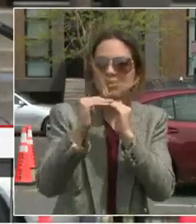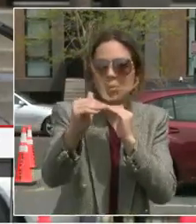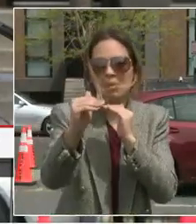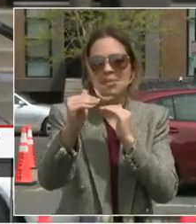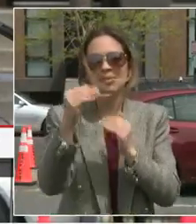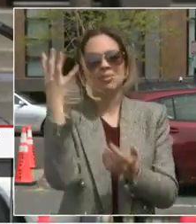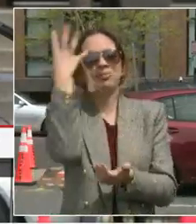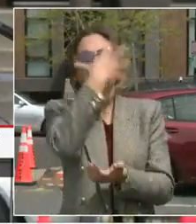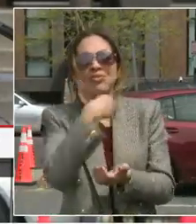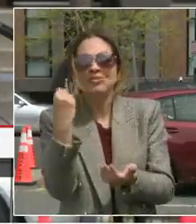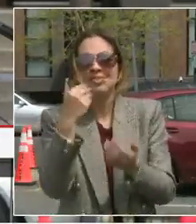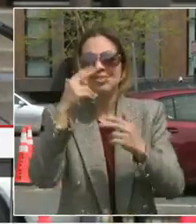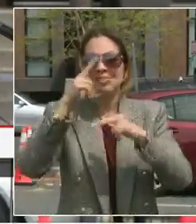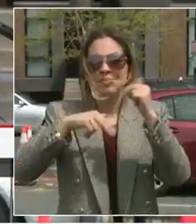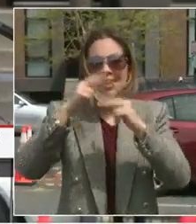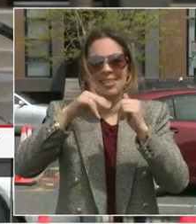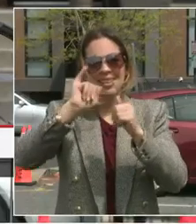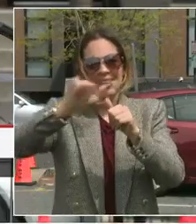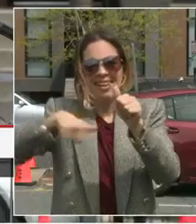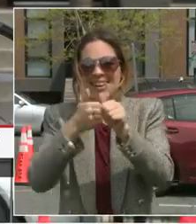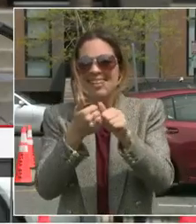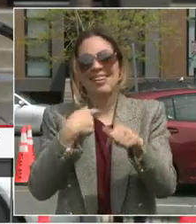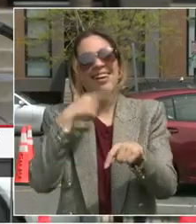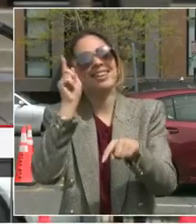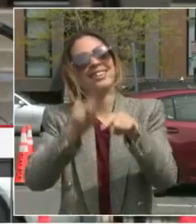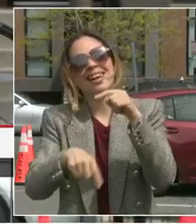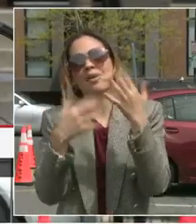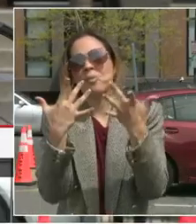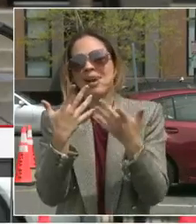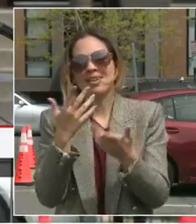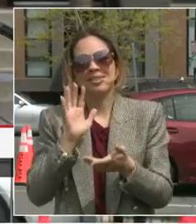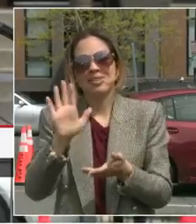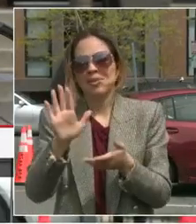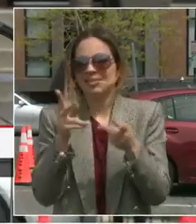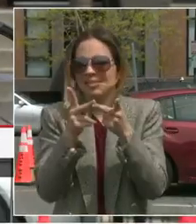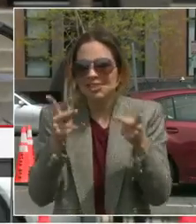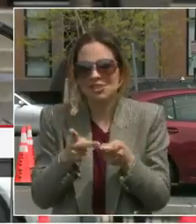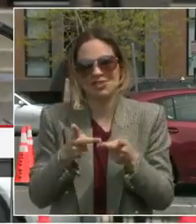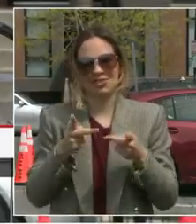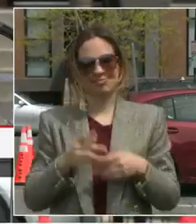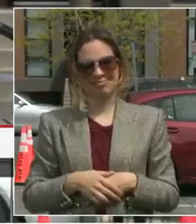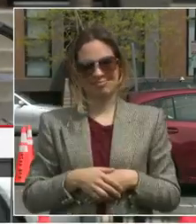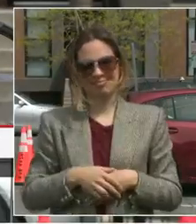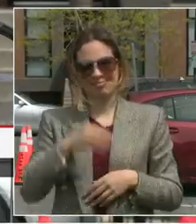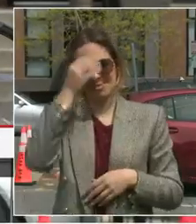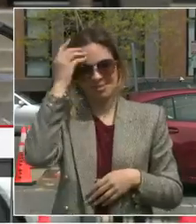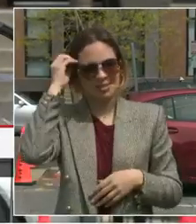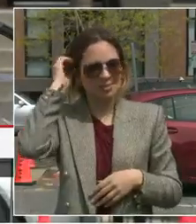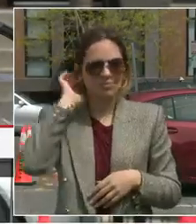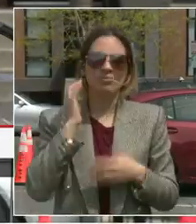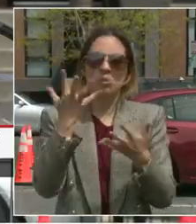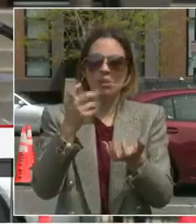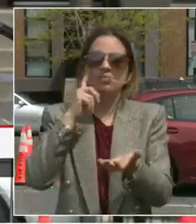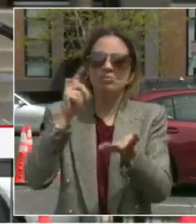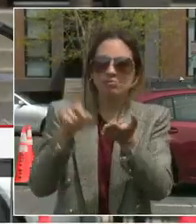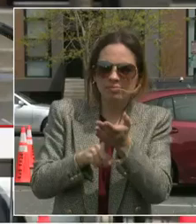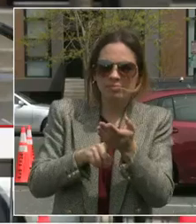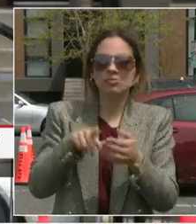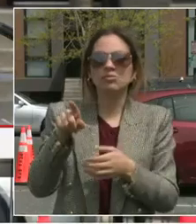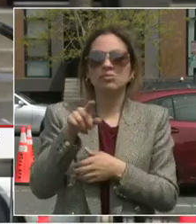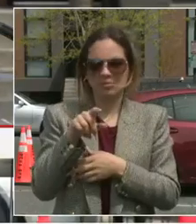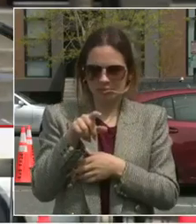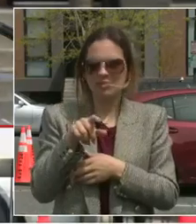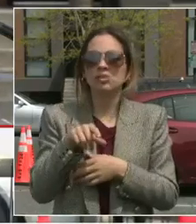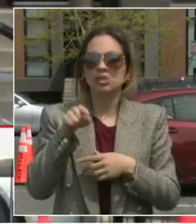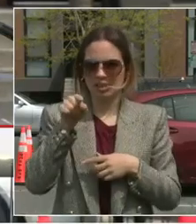behind us. I cannot wait to see your place. I'd like to acknowledge Sue Marshall, and although she couldn't be here, she's